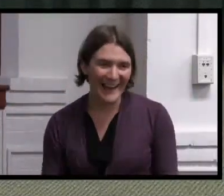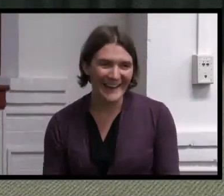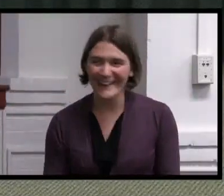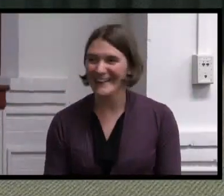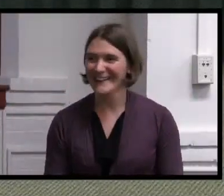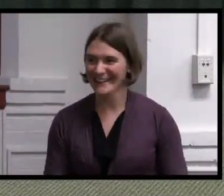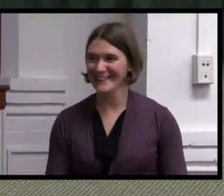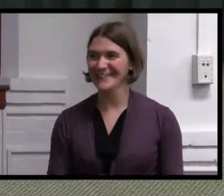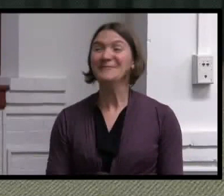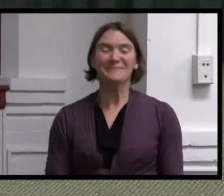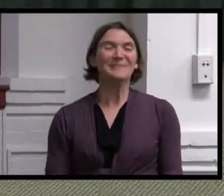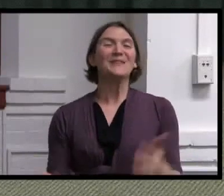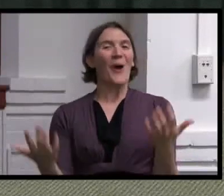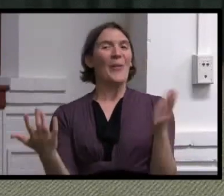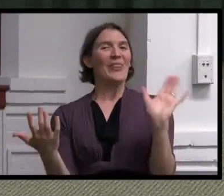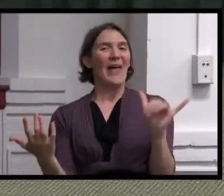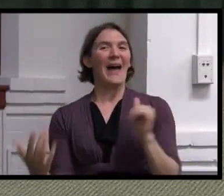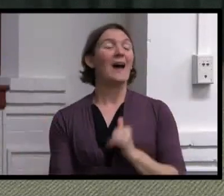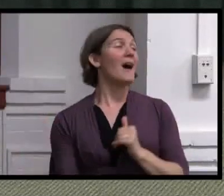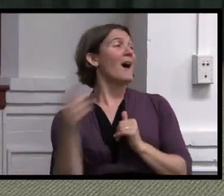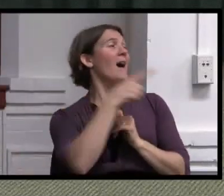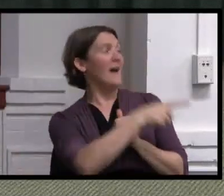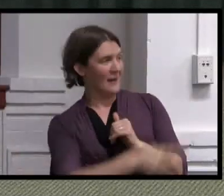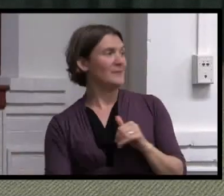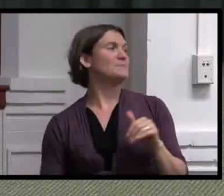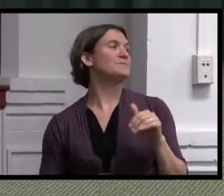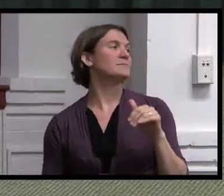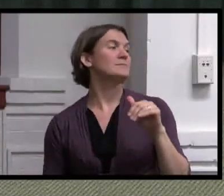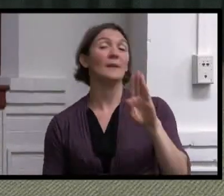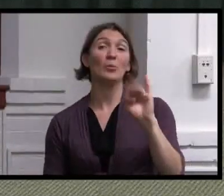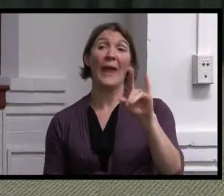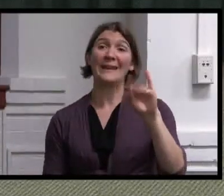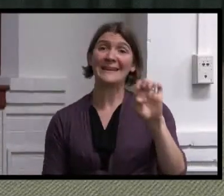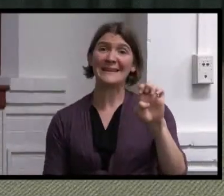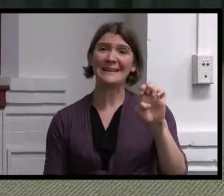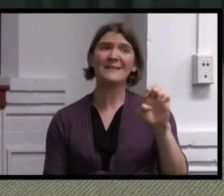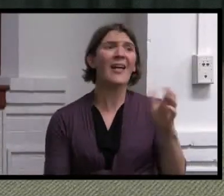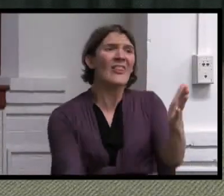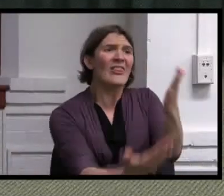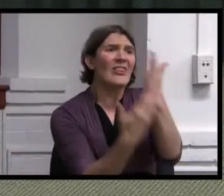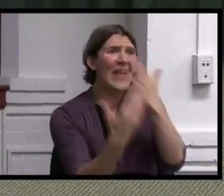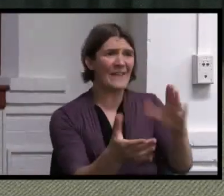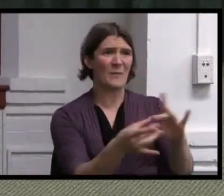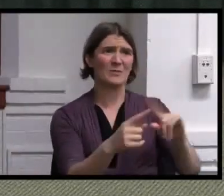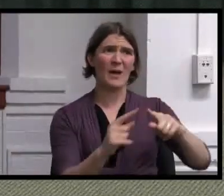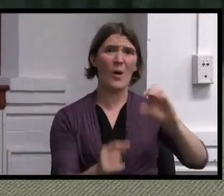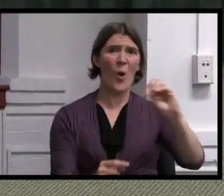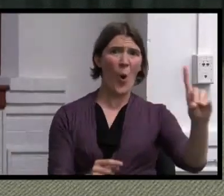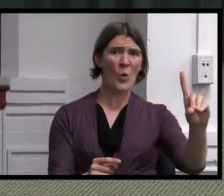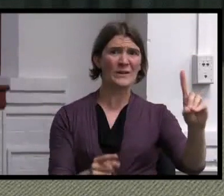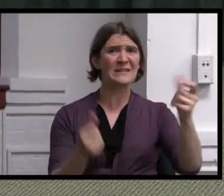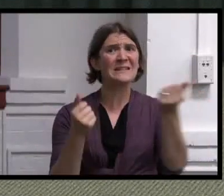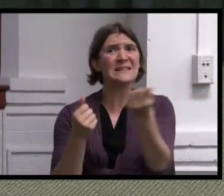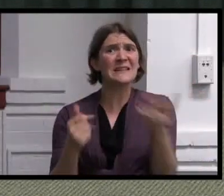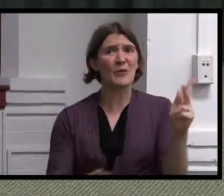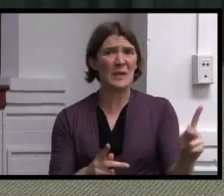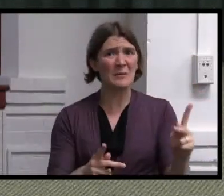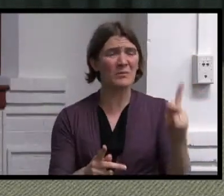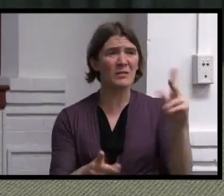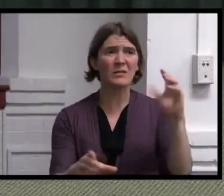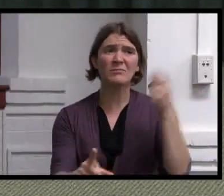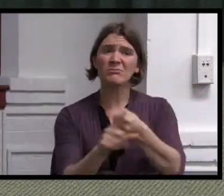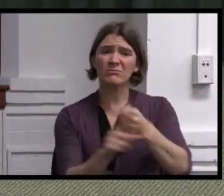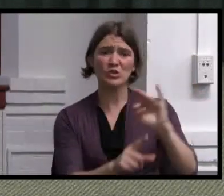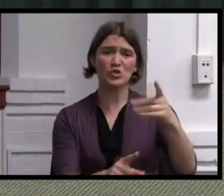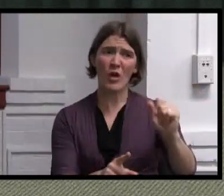it was fun anyway. And I want to thank you for making your comments about the overdoses and thank our first responders for always